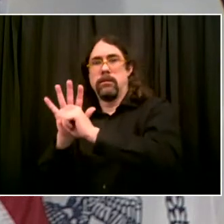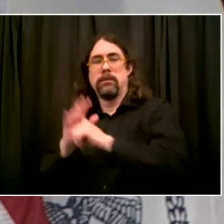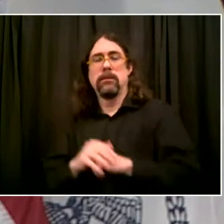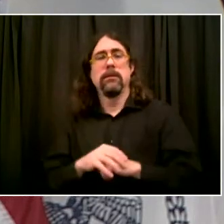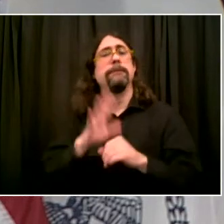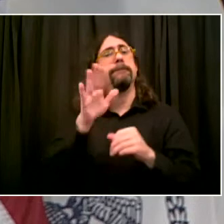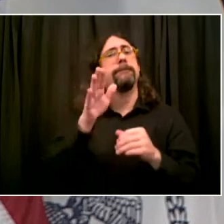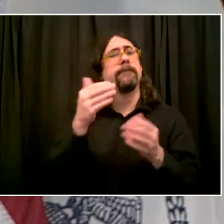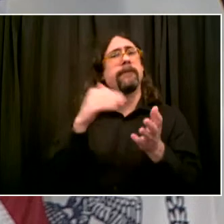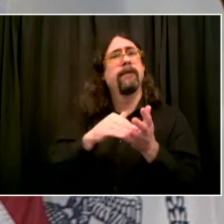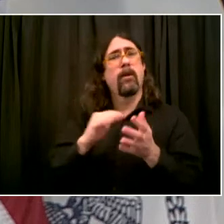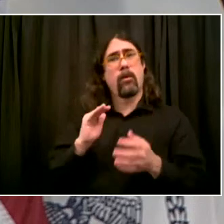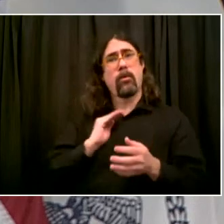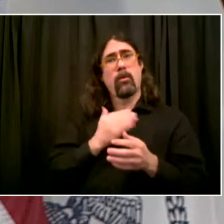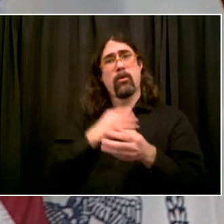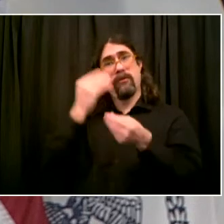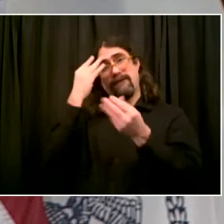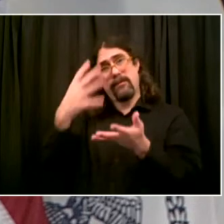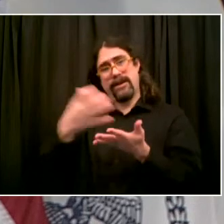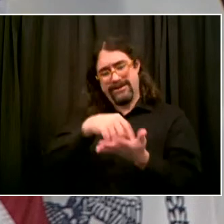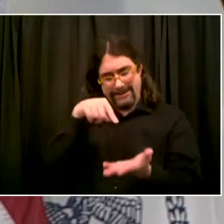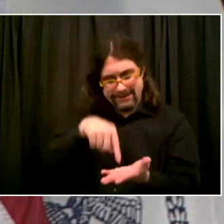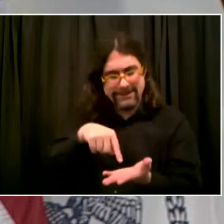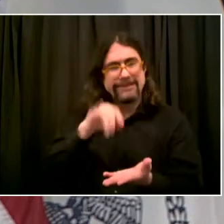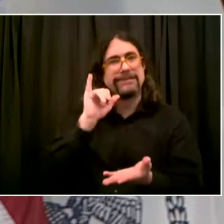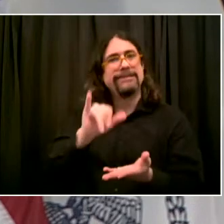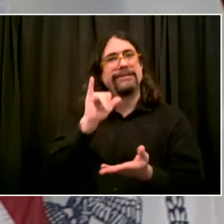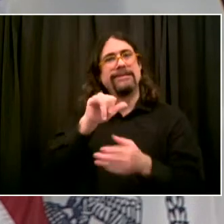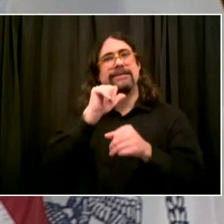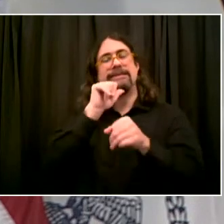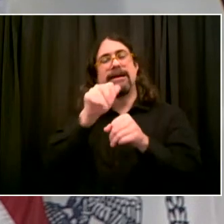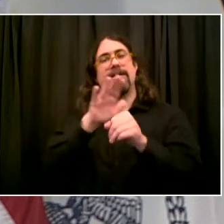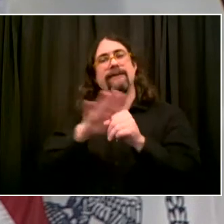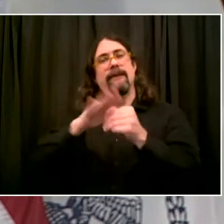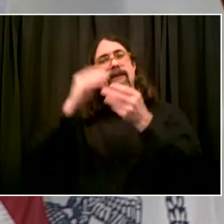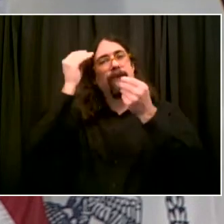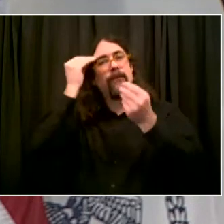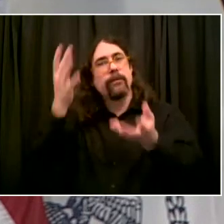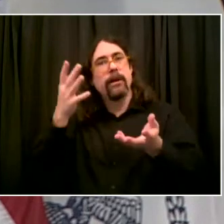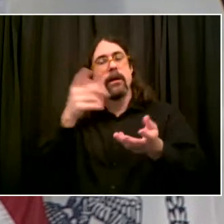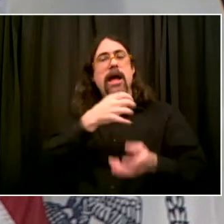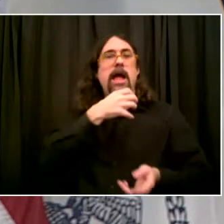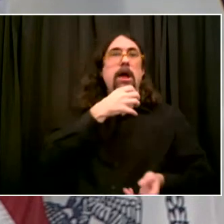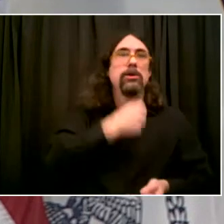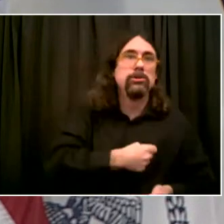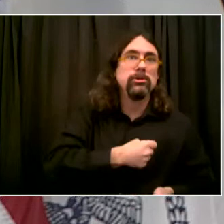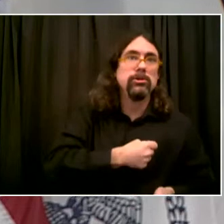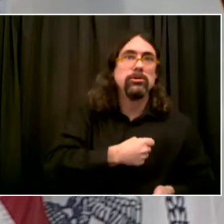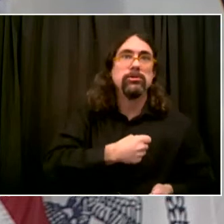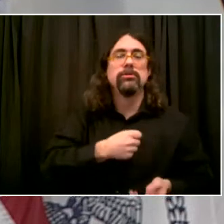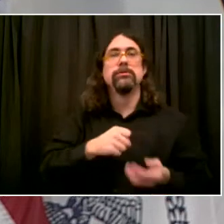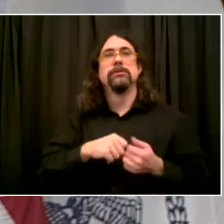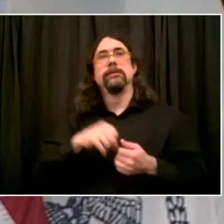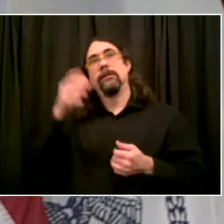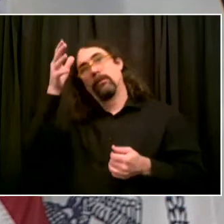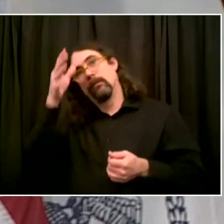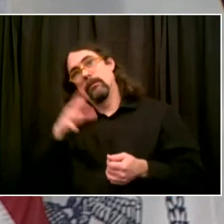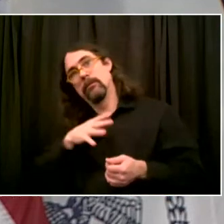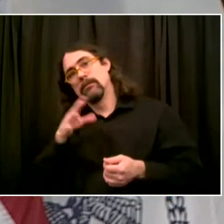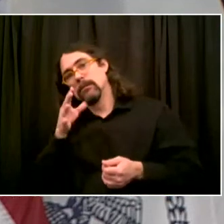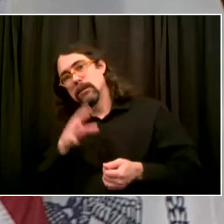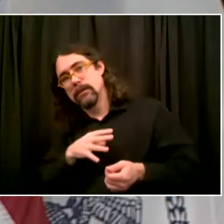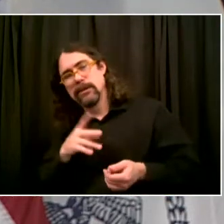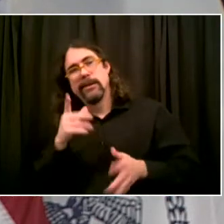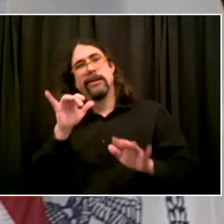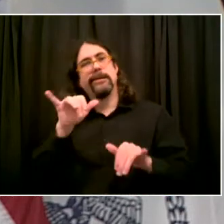alert requiring providers to get that data so we can track what's going on. But again, forgive me, I'm